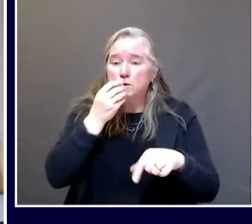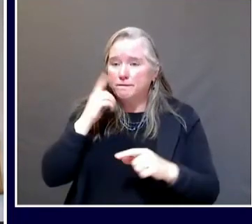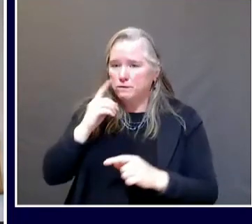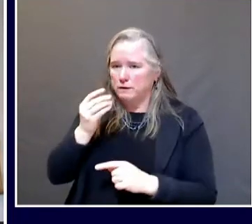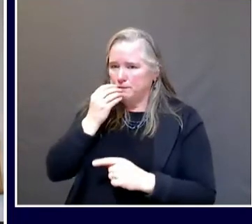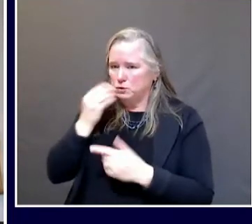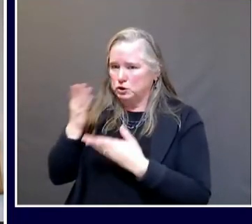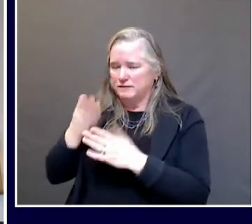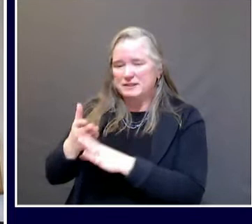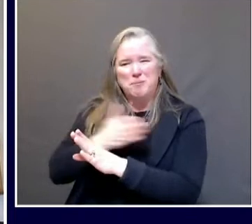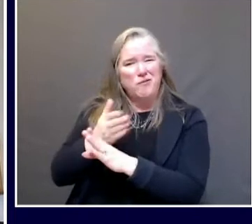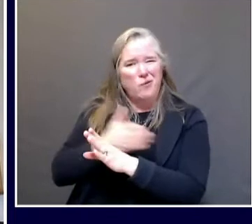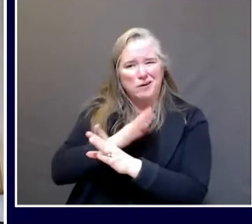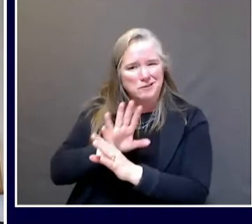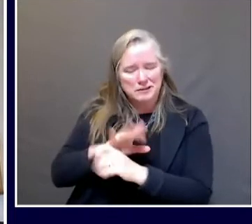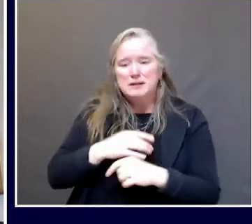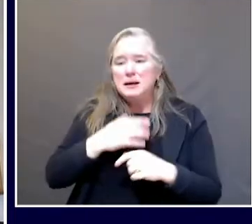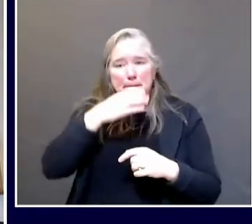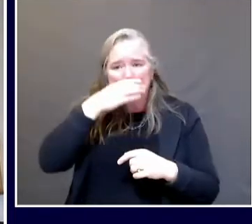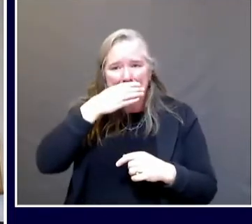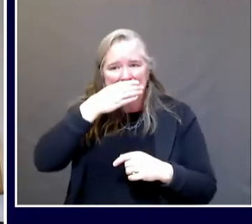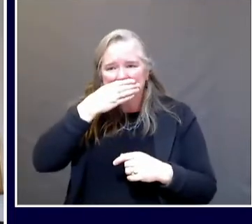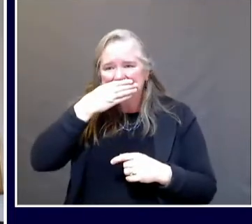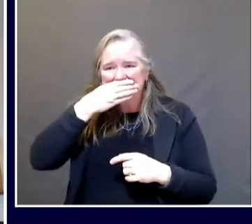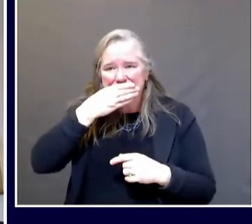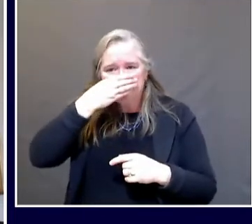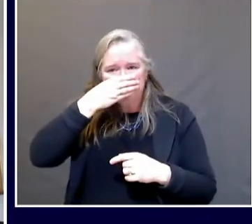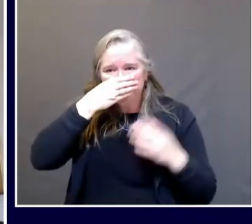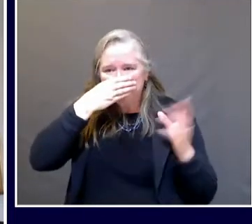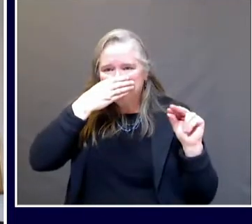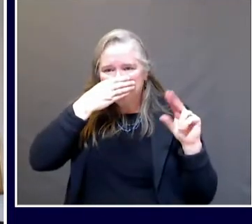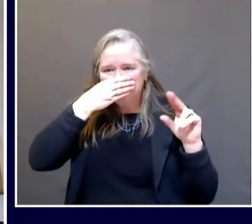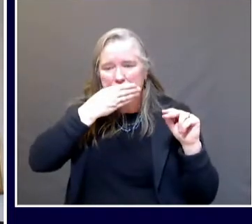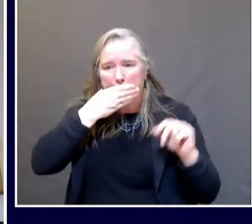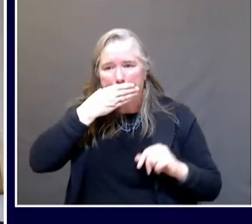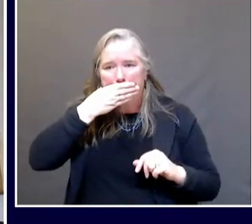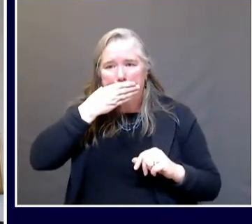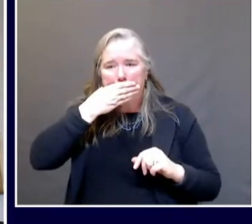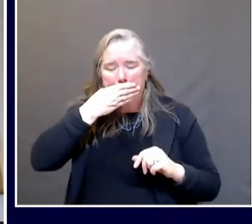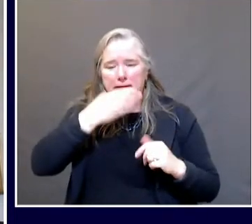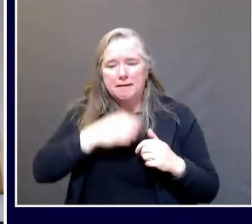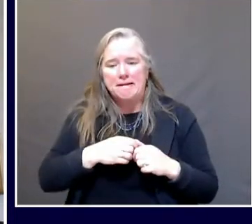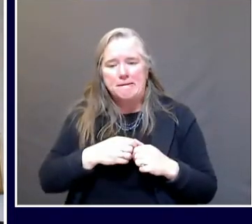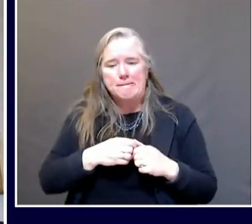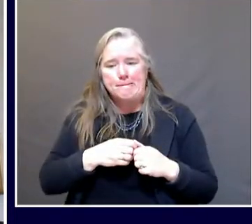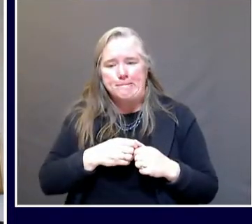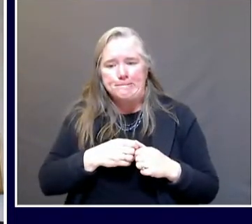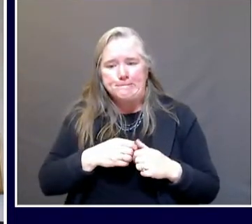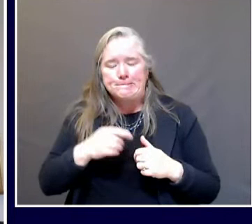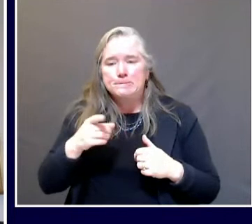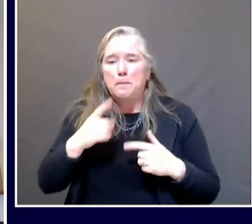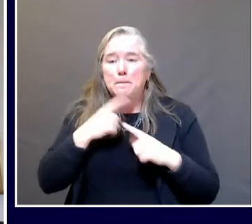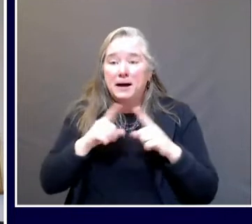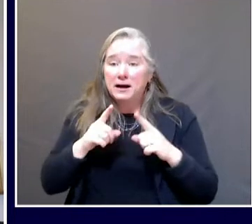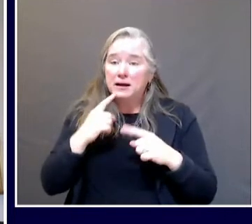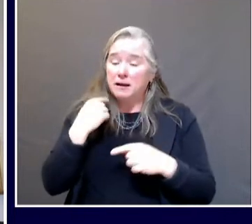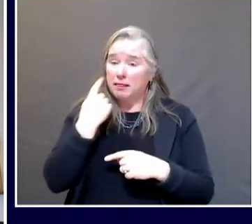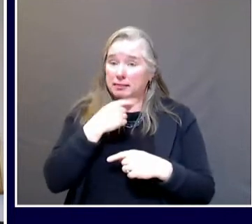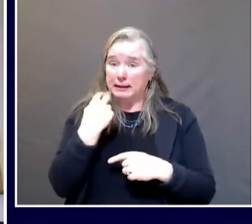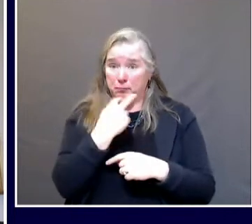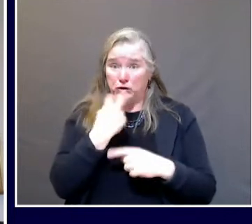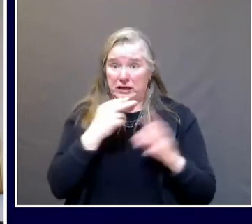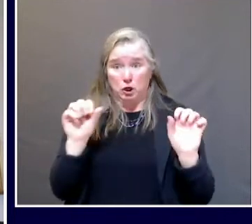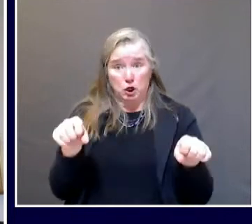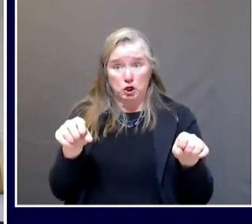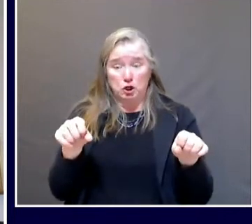they don't totally cover people's noses, but they do have the supposed advantage of people can see your lips moving when you're talking, which is extremely helpful